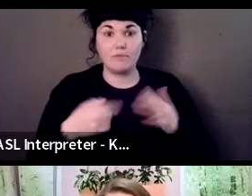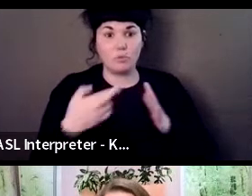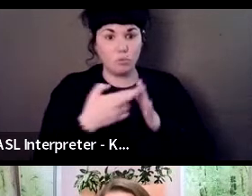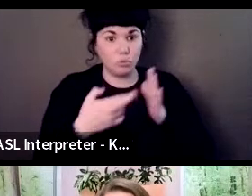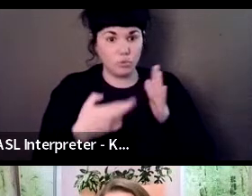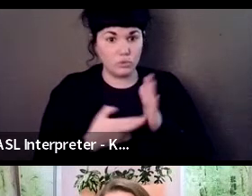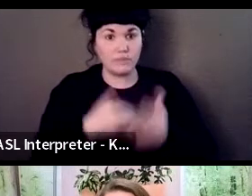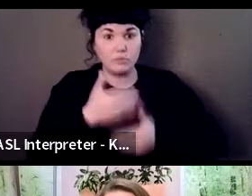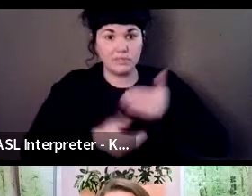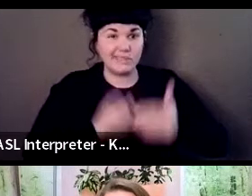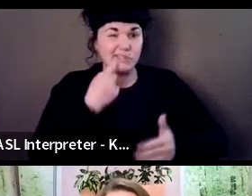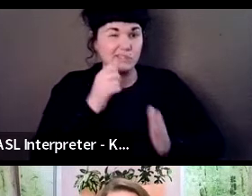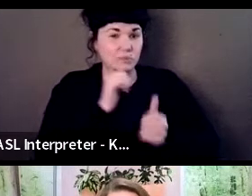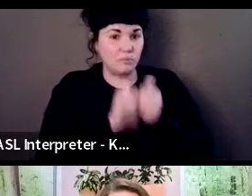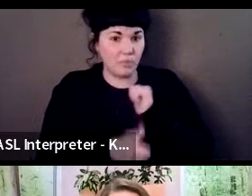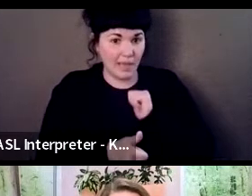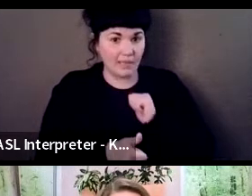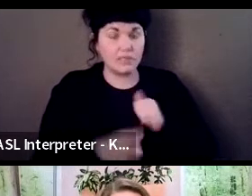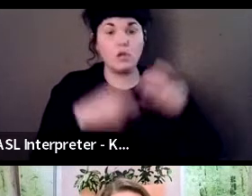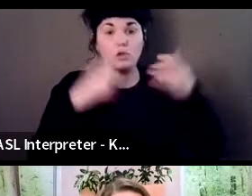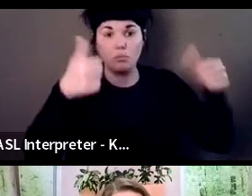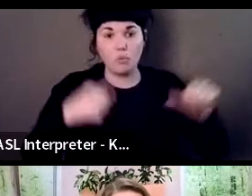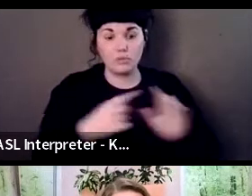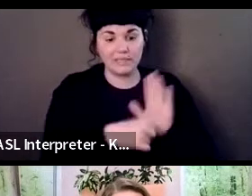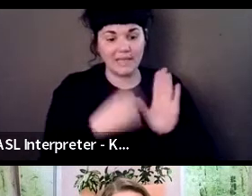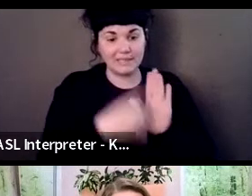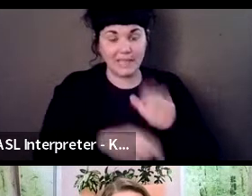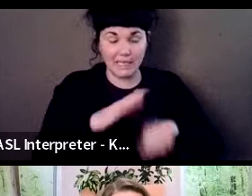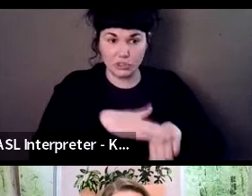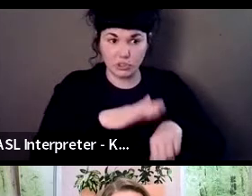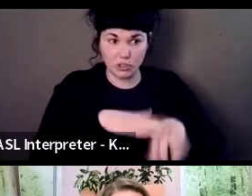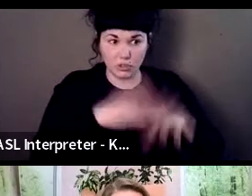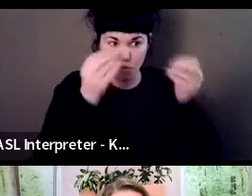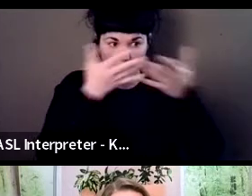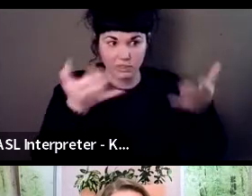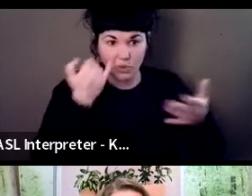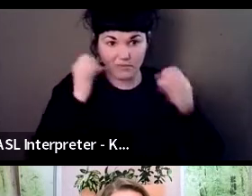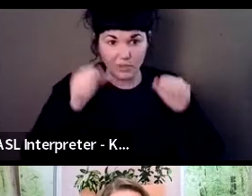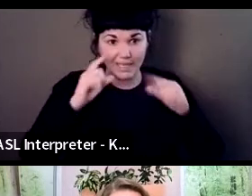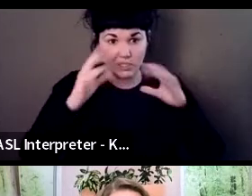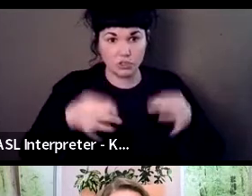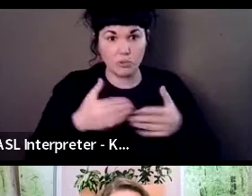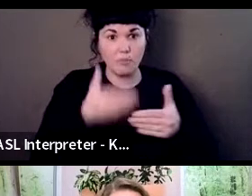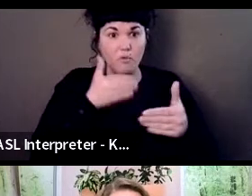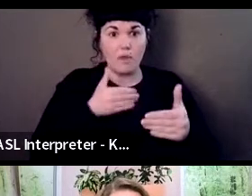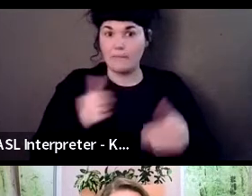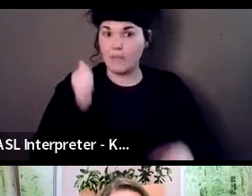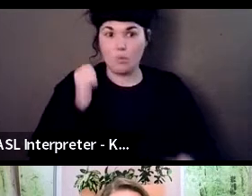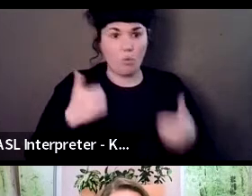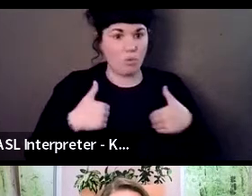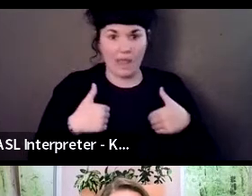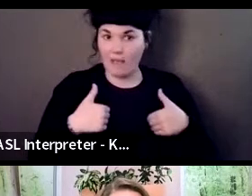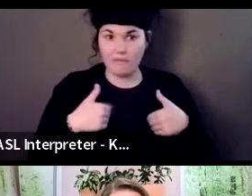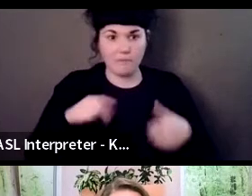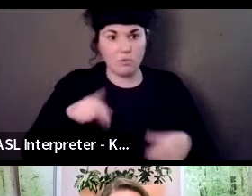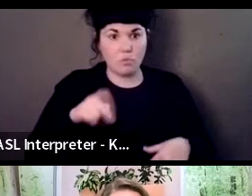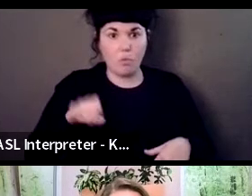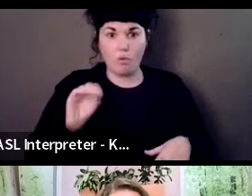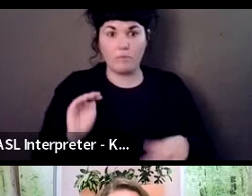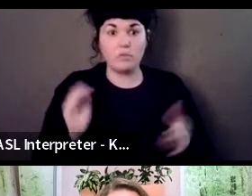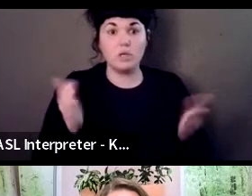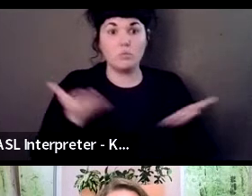the posting of a cancellation notice. So if we can determine beforehand that there will not be a quorum present for a meeting, we're able